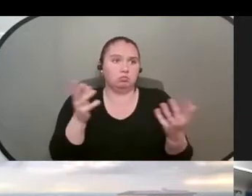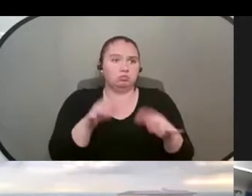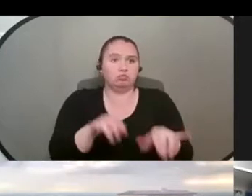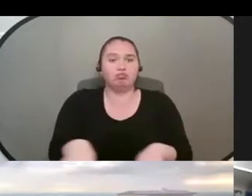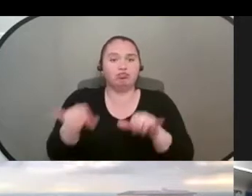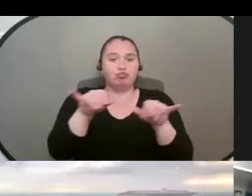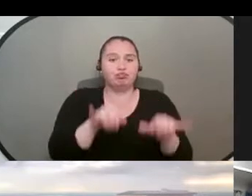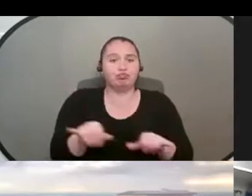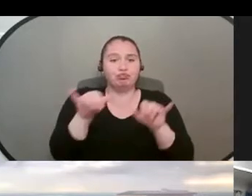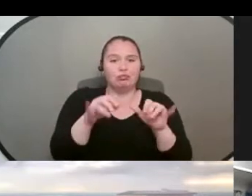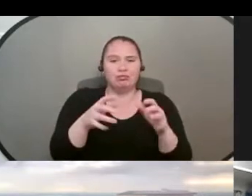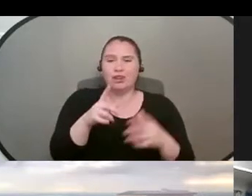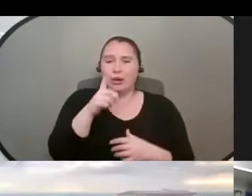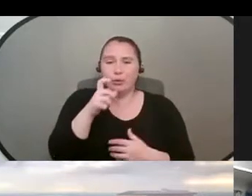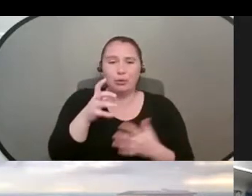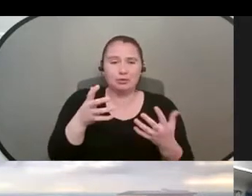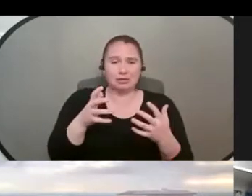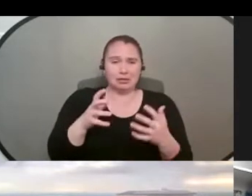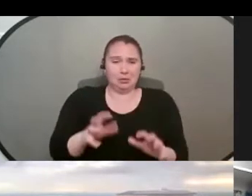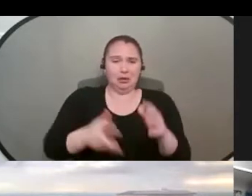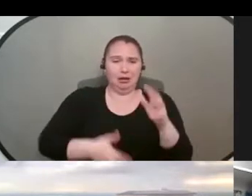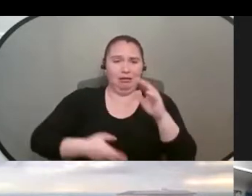who wouldn't want the highest and best use?